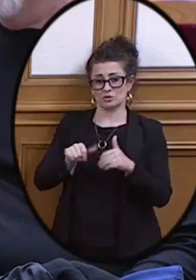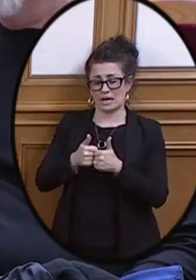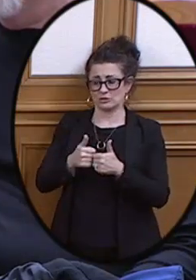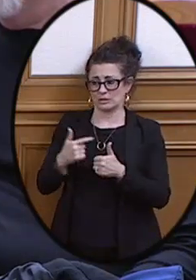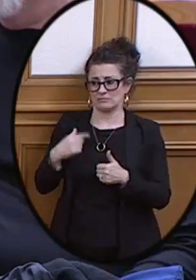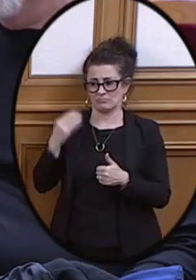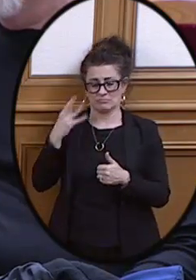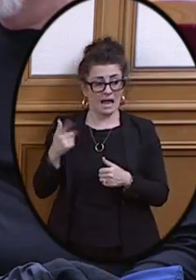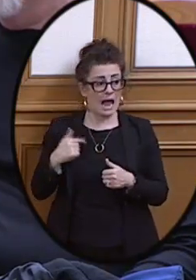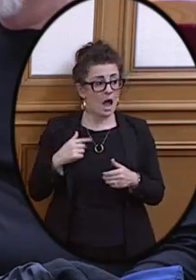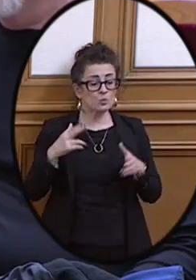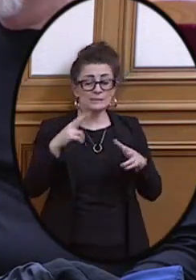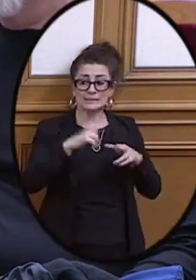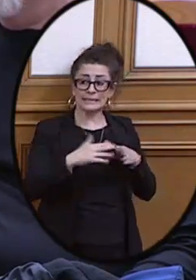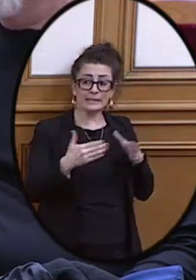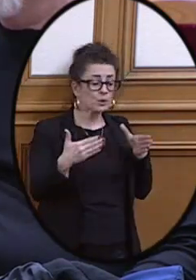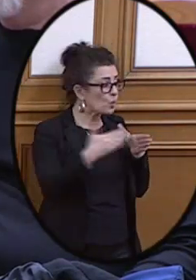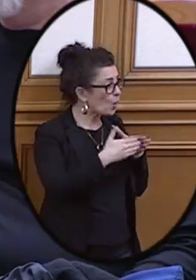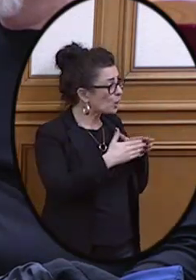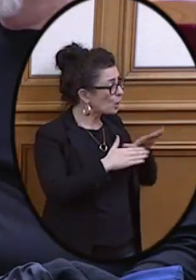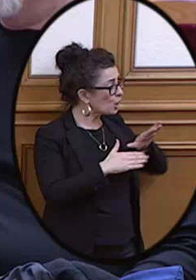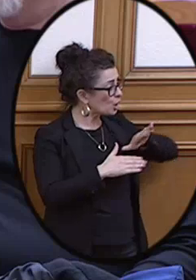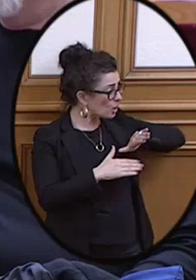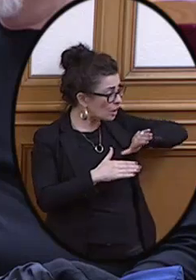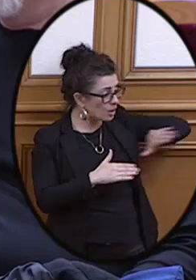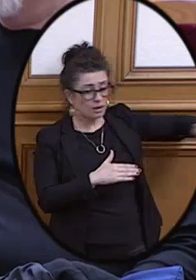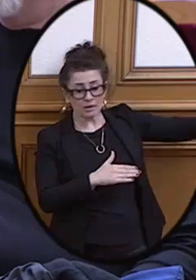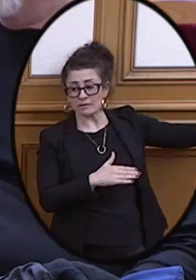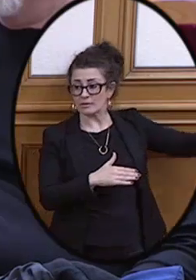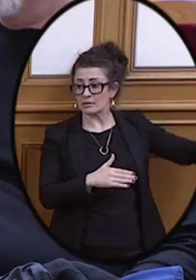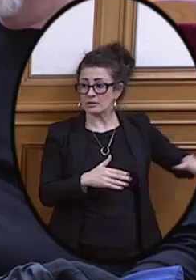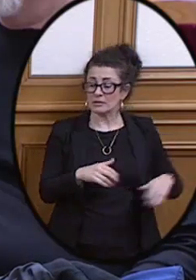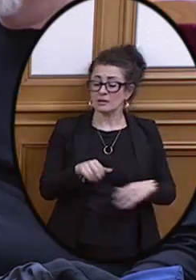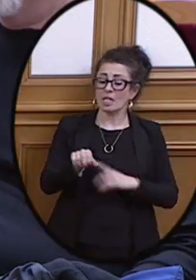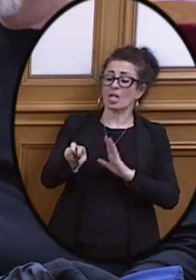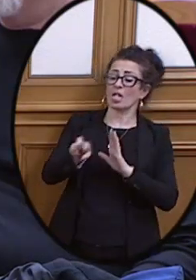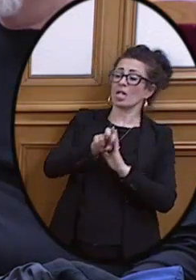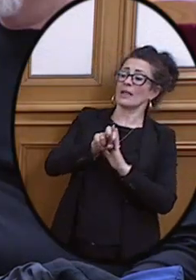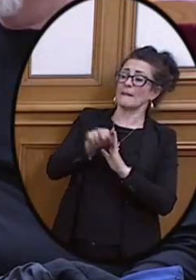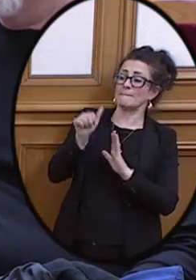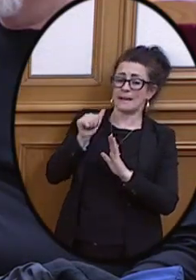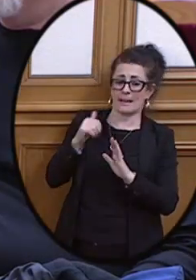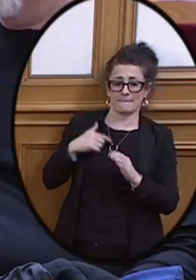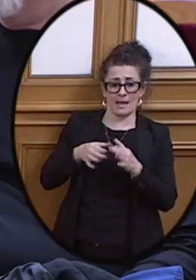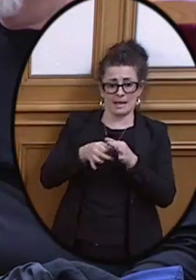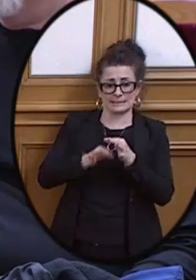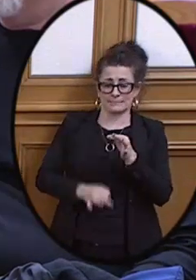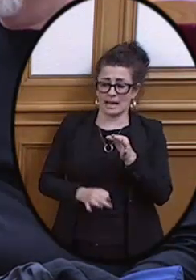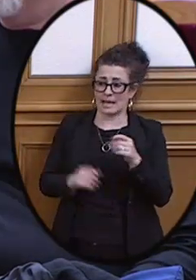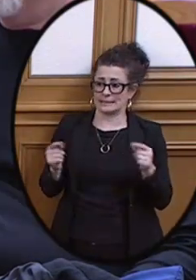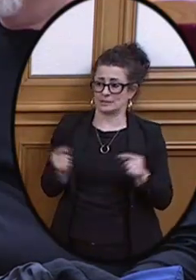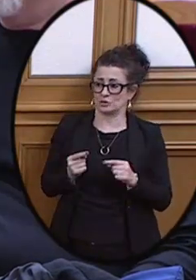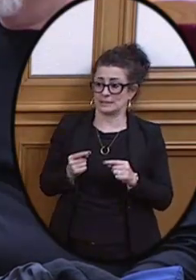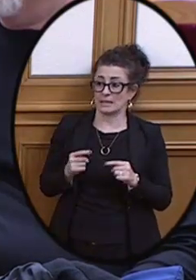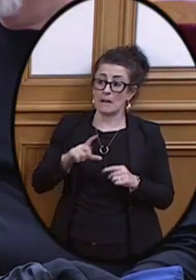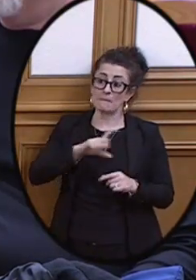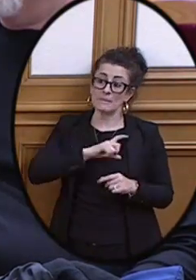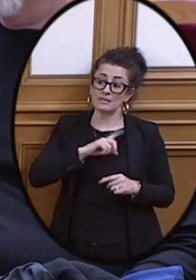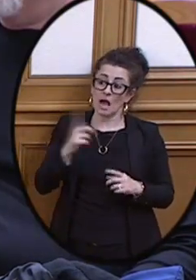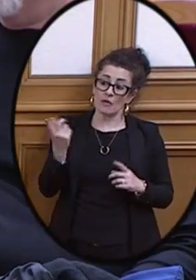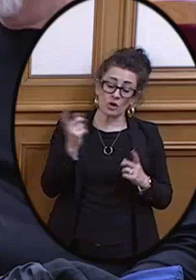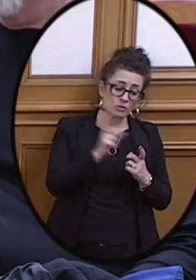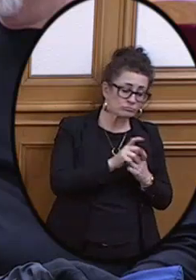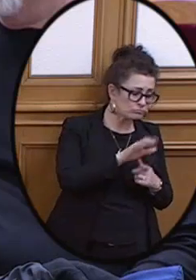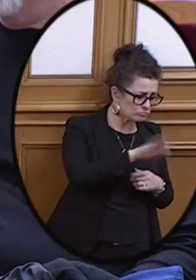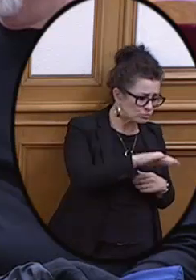sitting in the far corner of the room, as farthest away from the door as possible, resting my back because I have a spinal injury. A police officer approached me, told me that